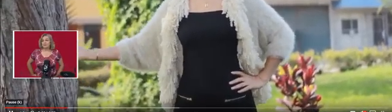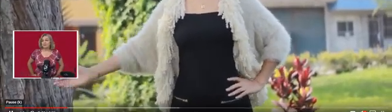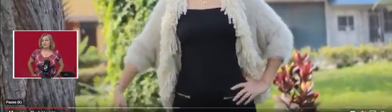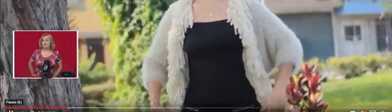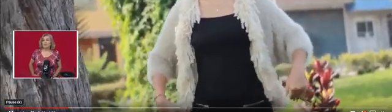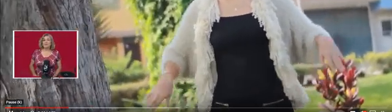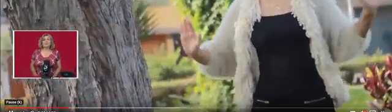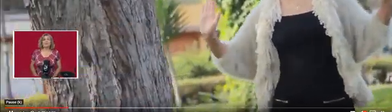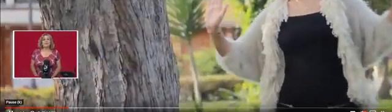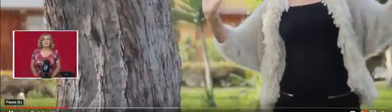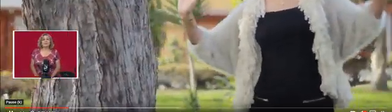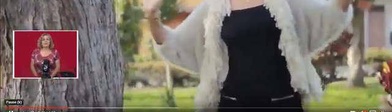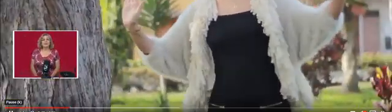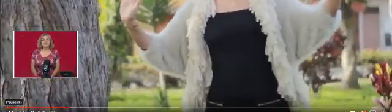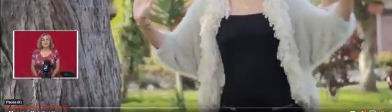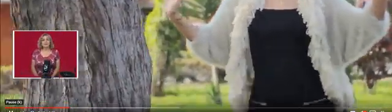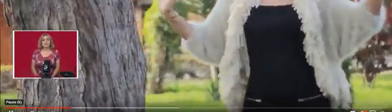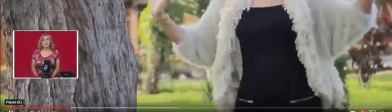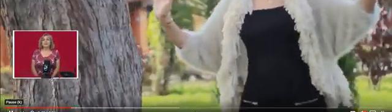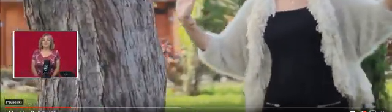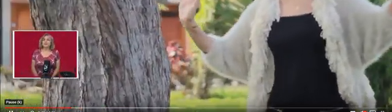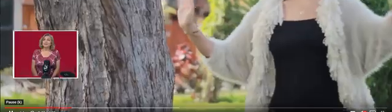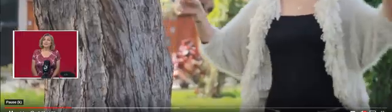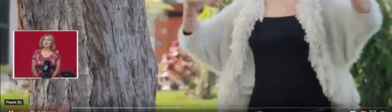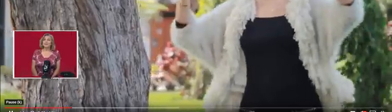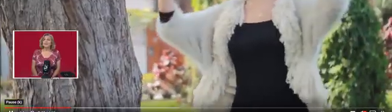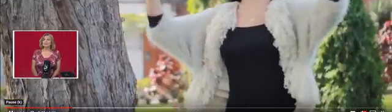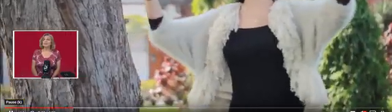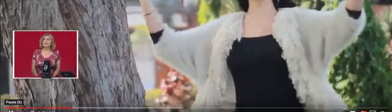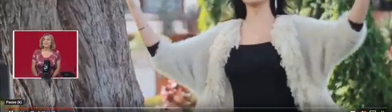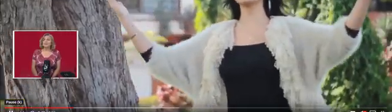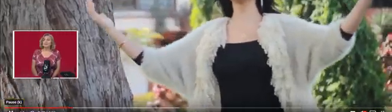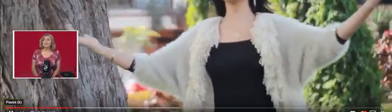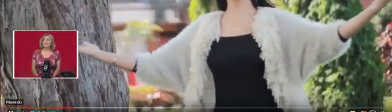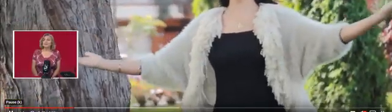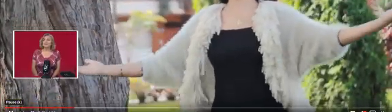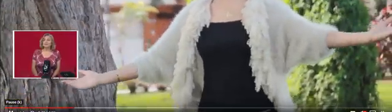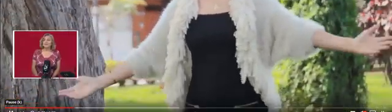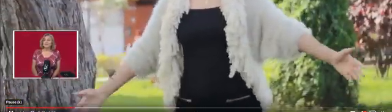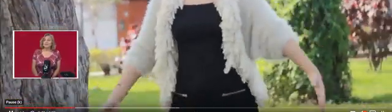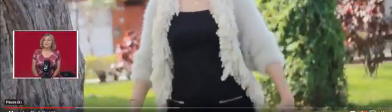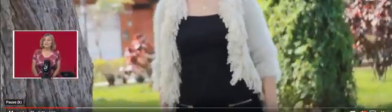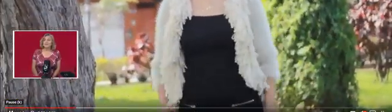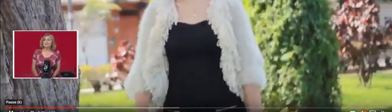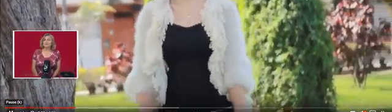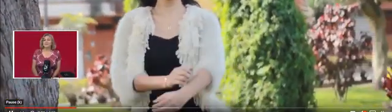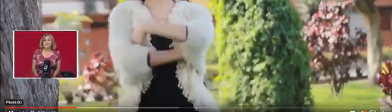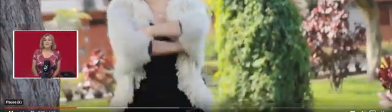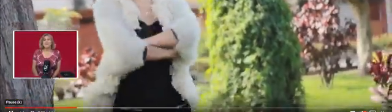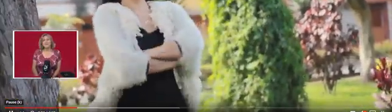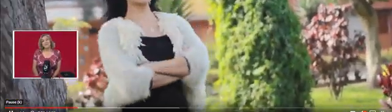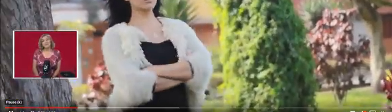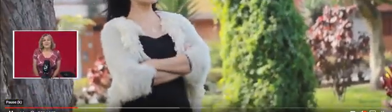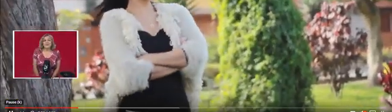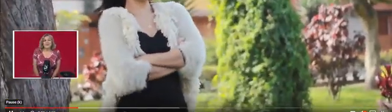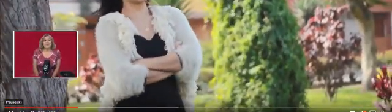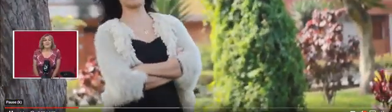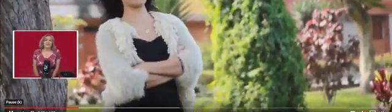mean Entonces, work sí nos in Mexico. conviene, So yes, it is convenient el tratado. for us to have this treaty.